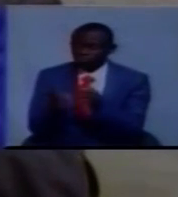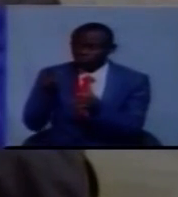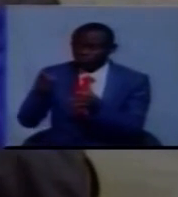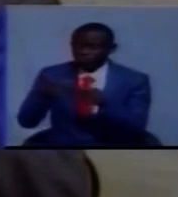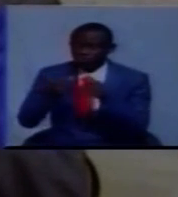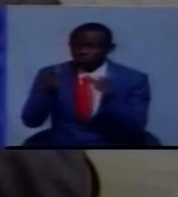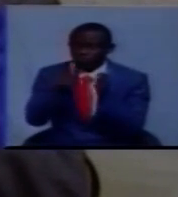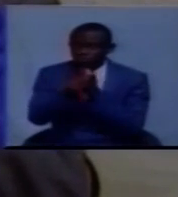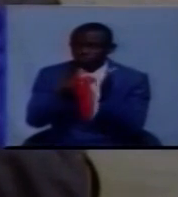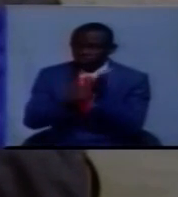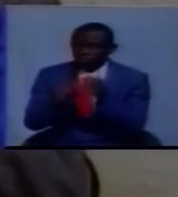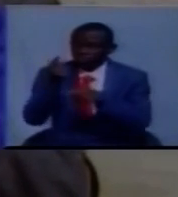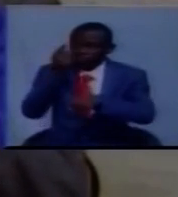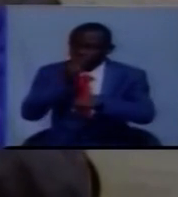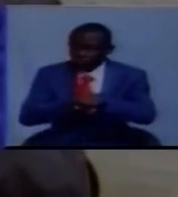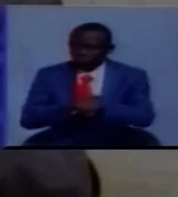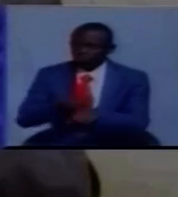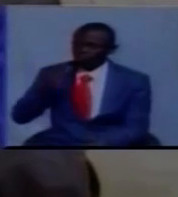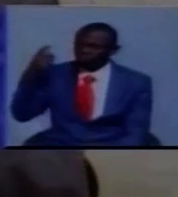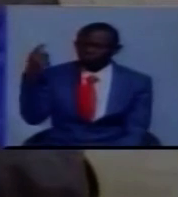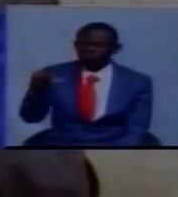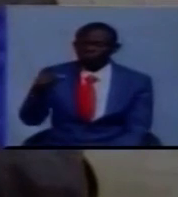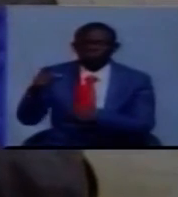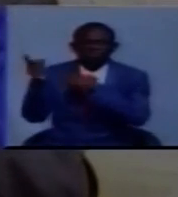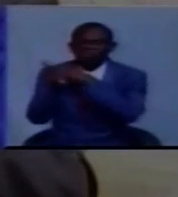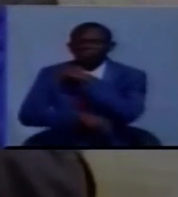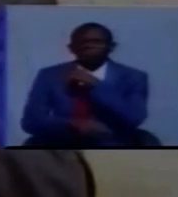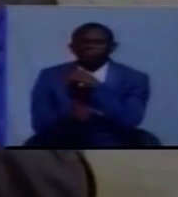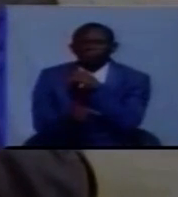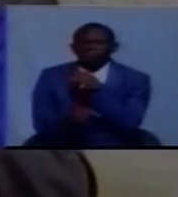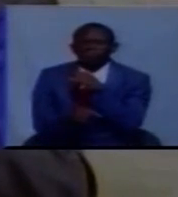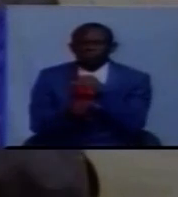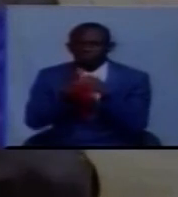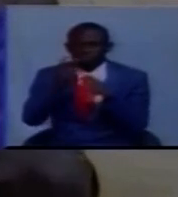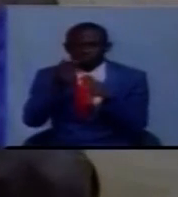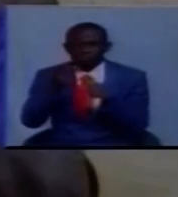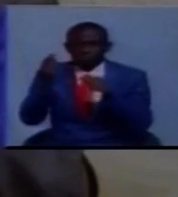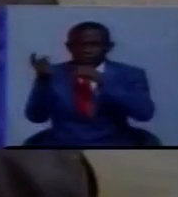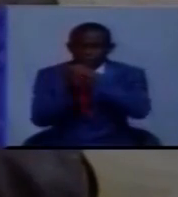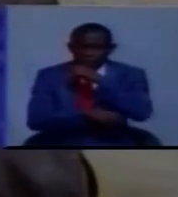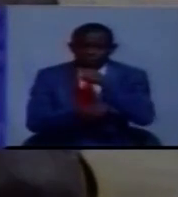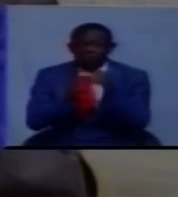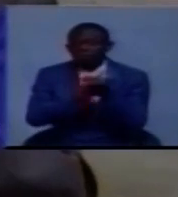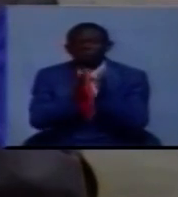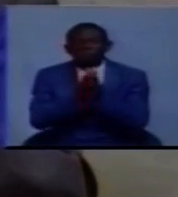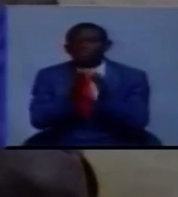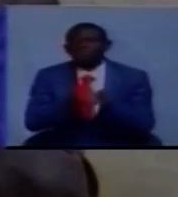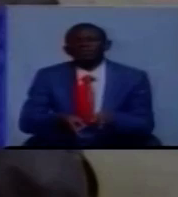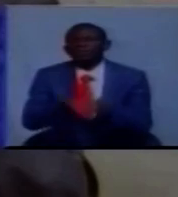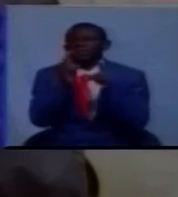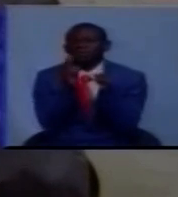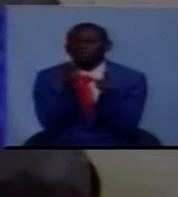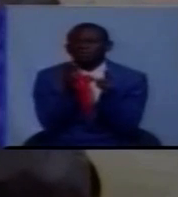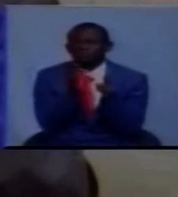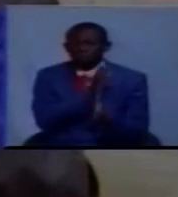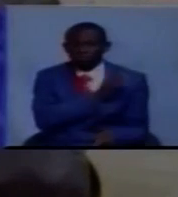there is a penalty which is attached to it. The second, the penalty is much higher. For big companies who may have the money so